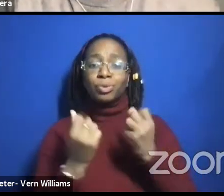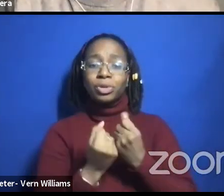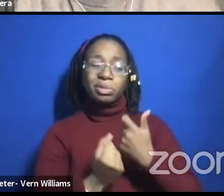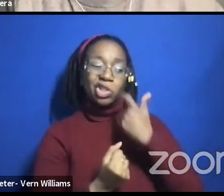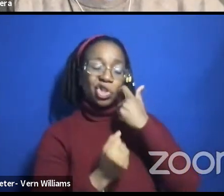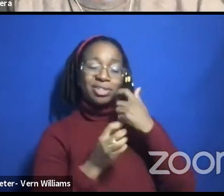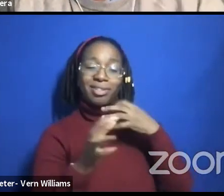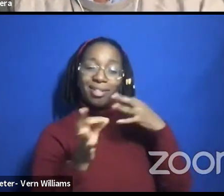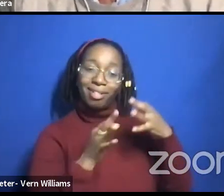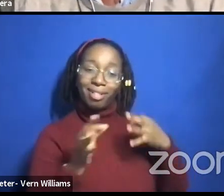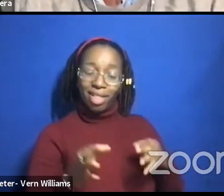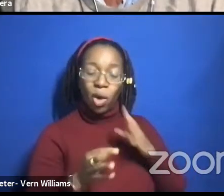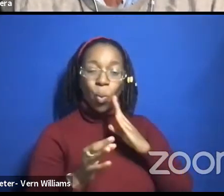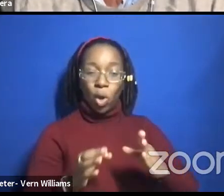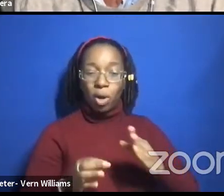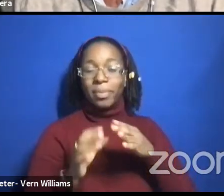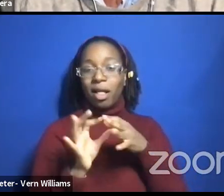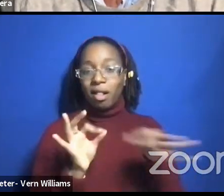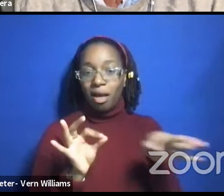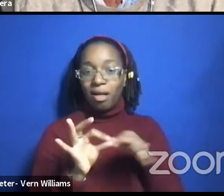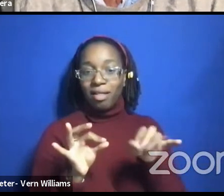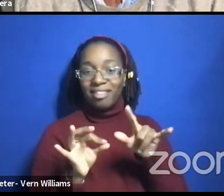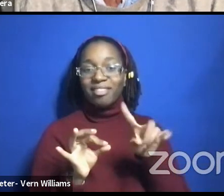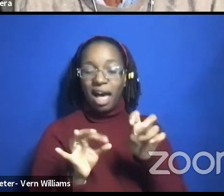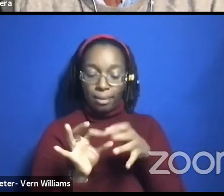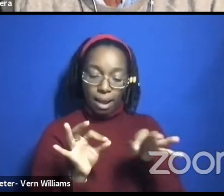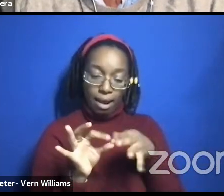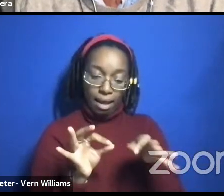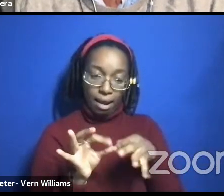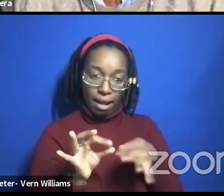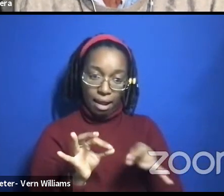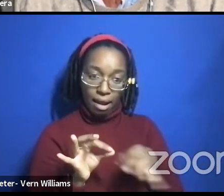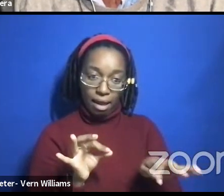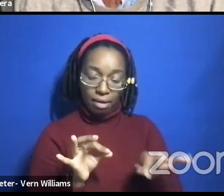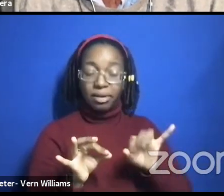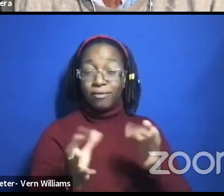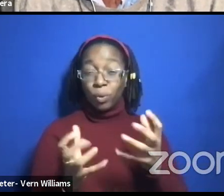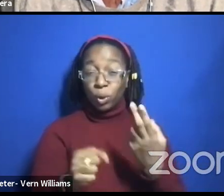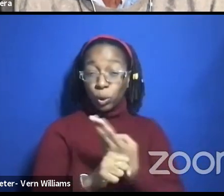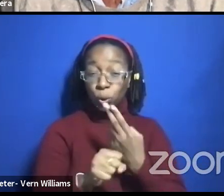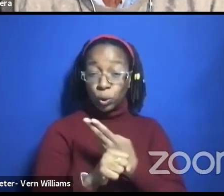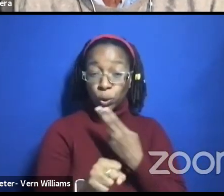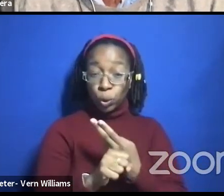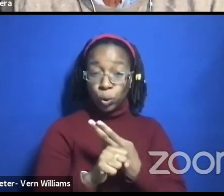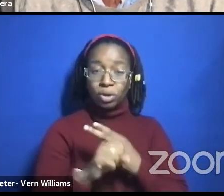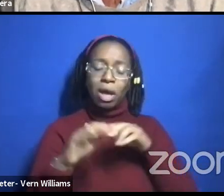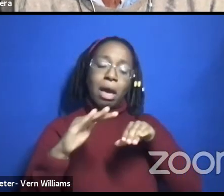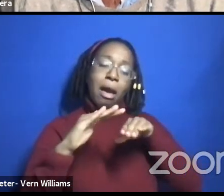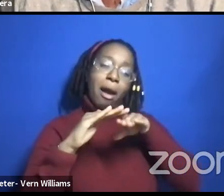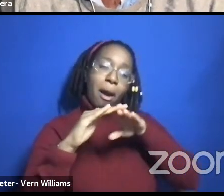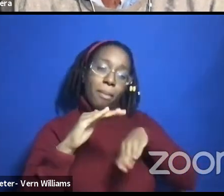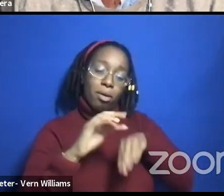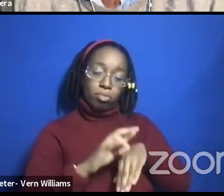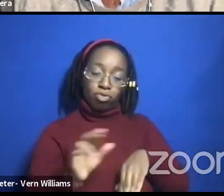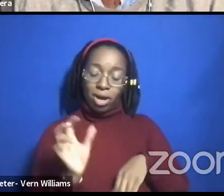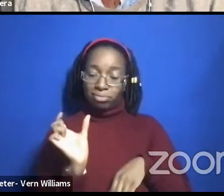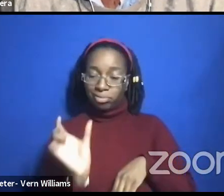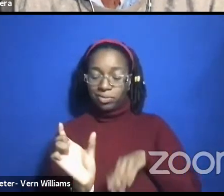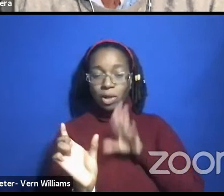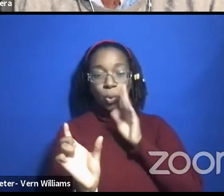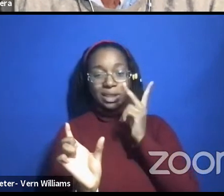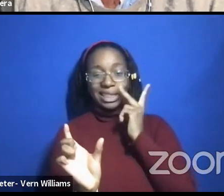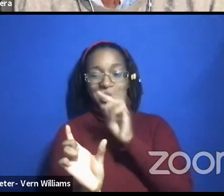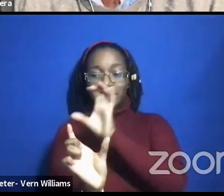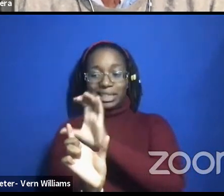is being live captioned. And if you'd like to enable captions, click on the CC button in the bottom right section of the